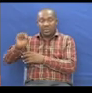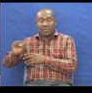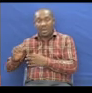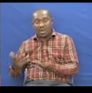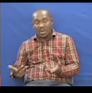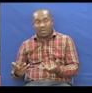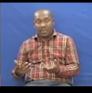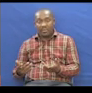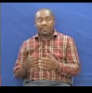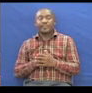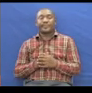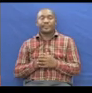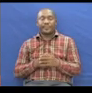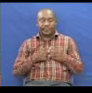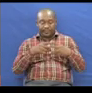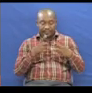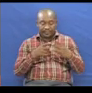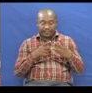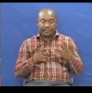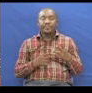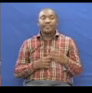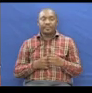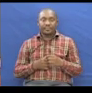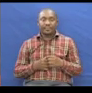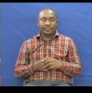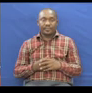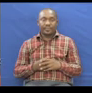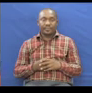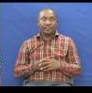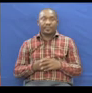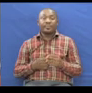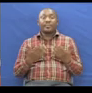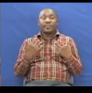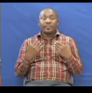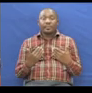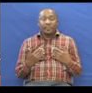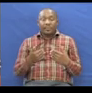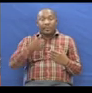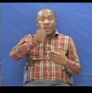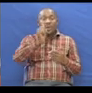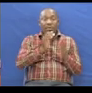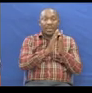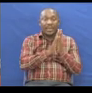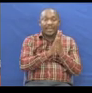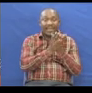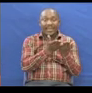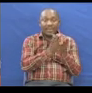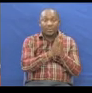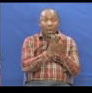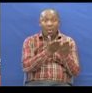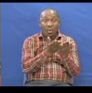leads us to the perfect square. In your textbook